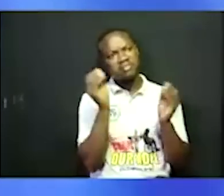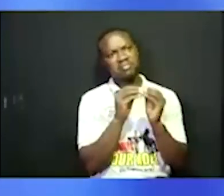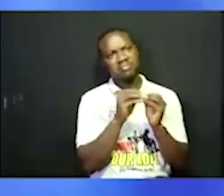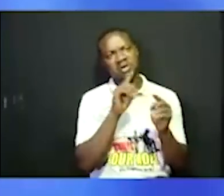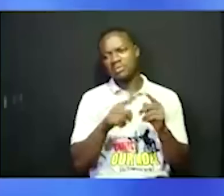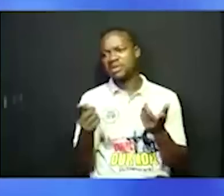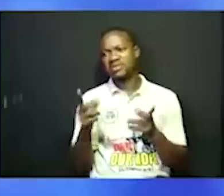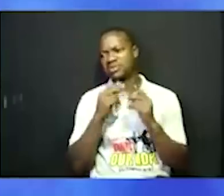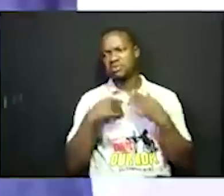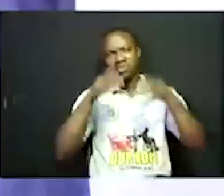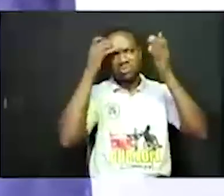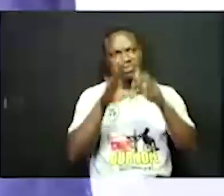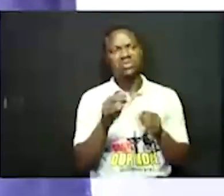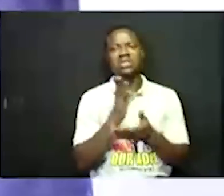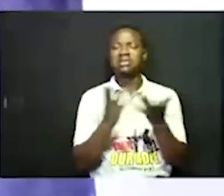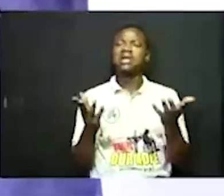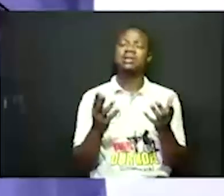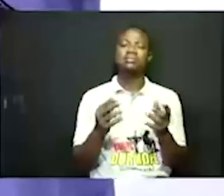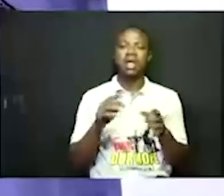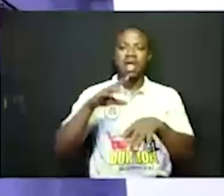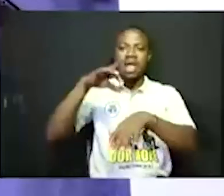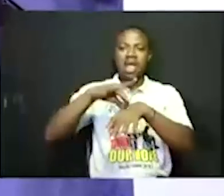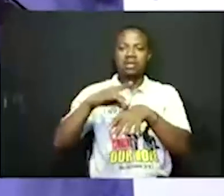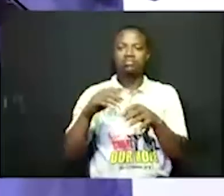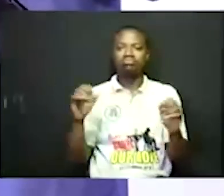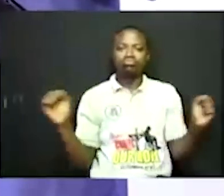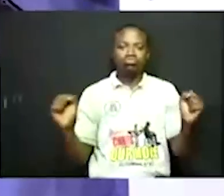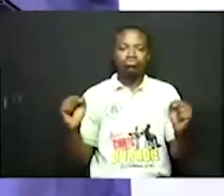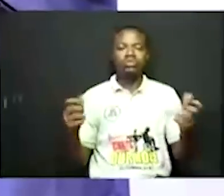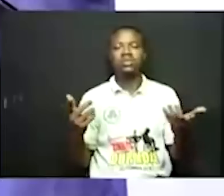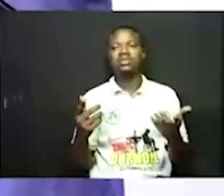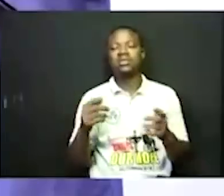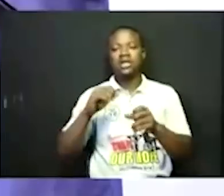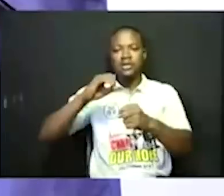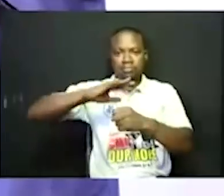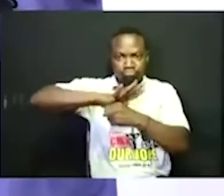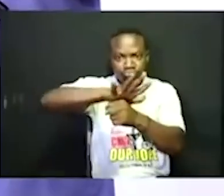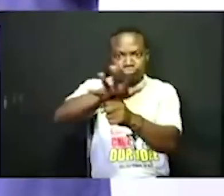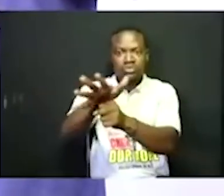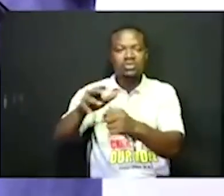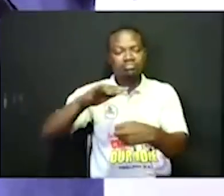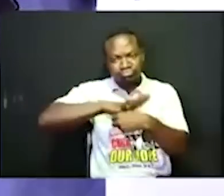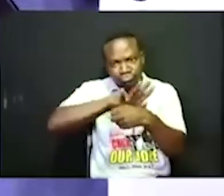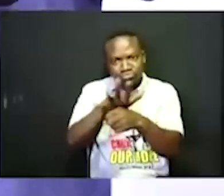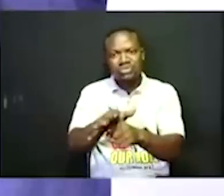Natural disasters like earthquake, COVID, pestilence like COVID.